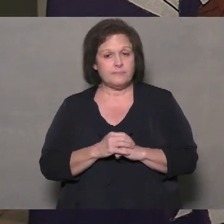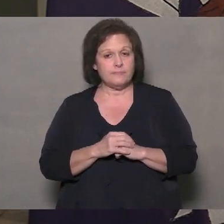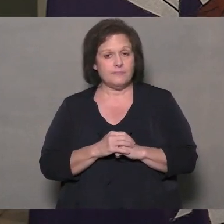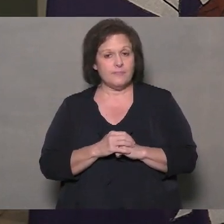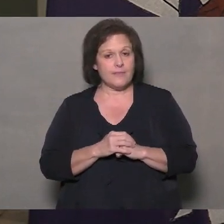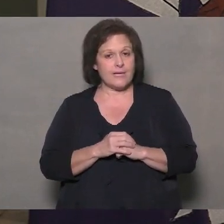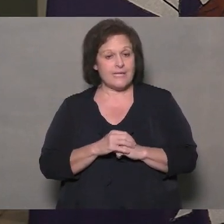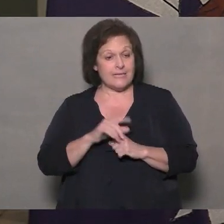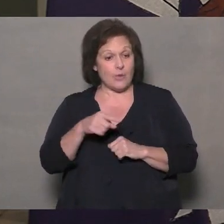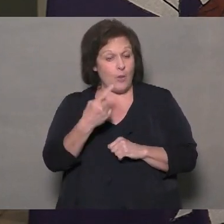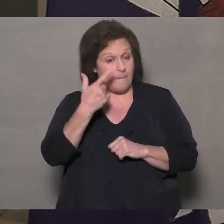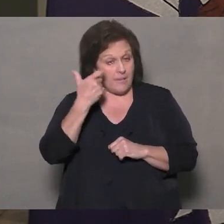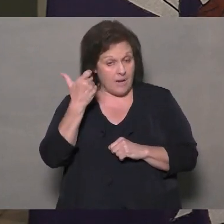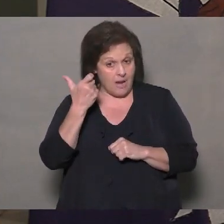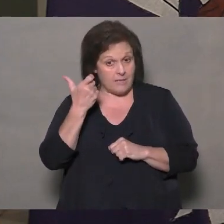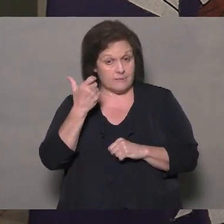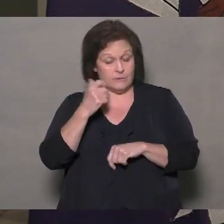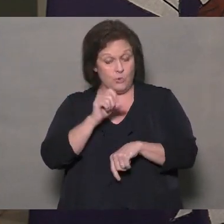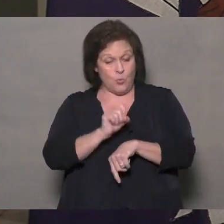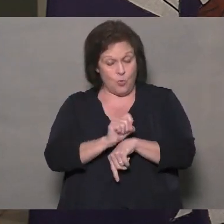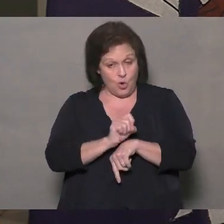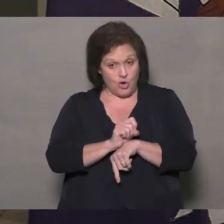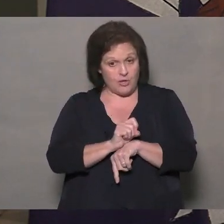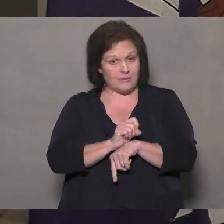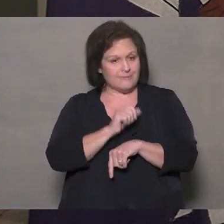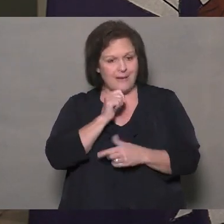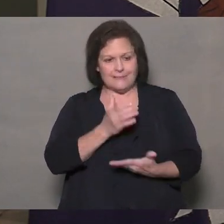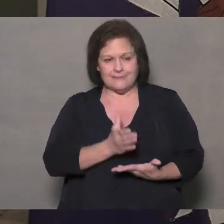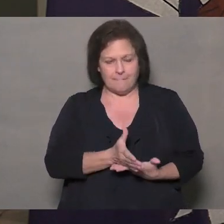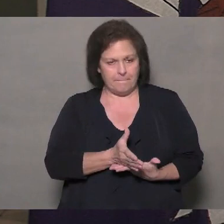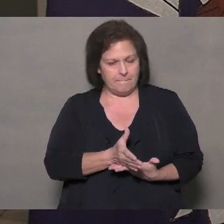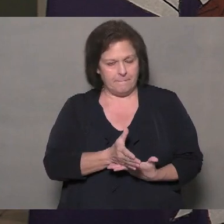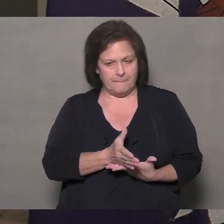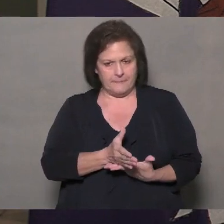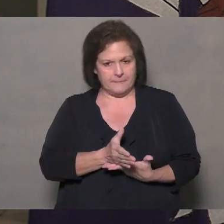It's all because the work doesn't stop.